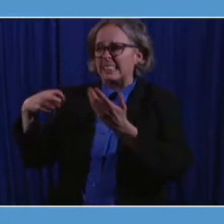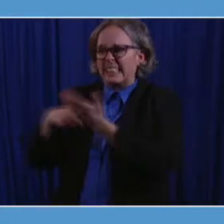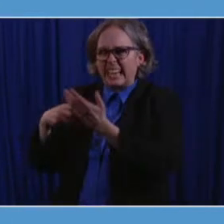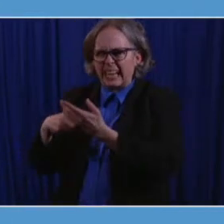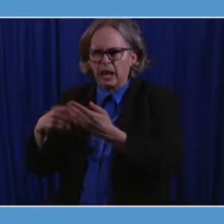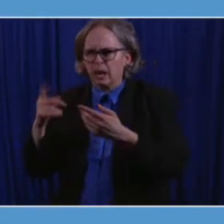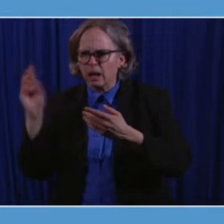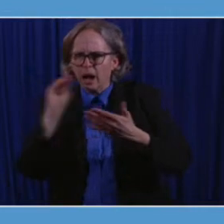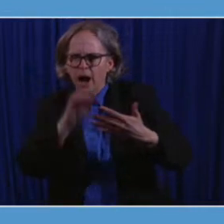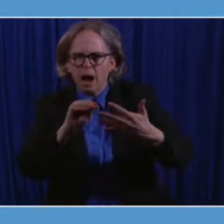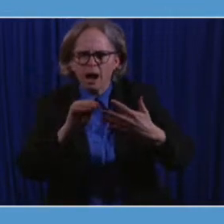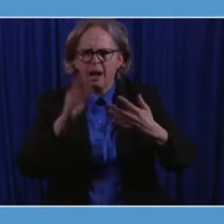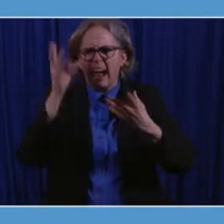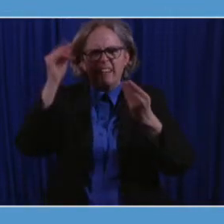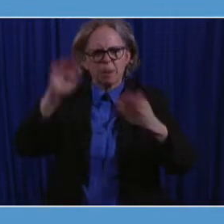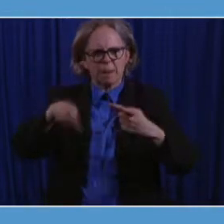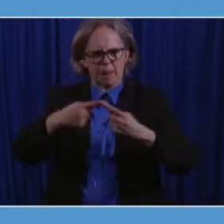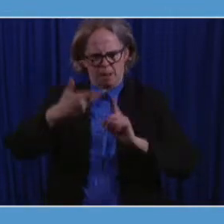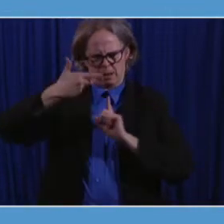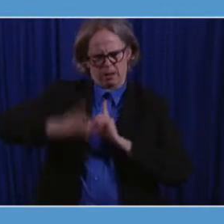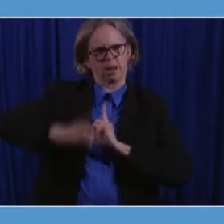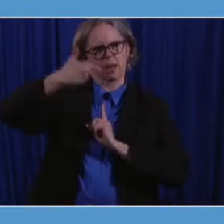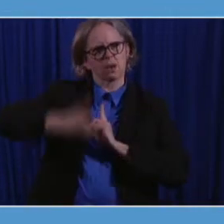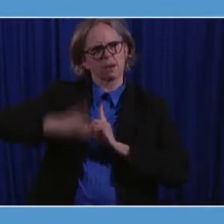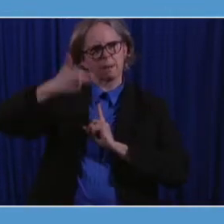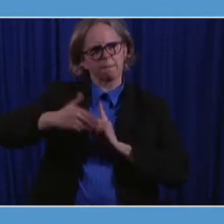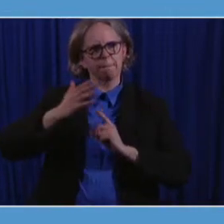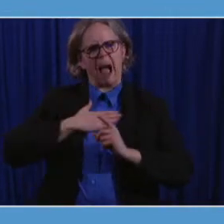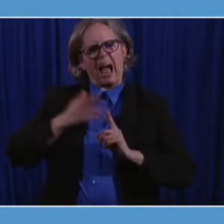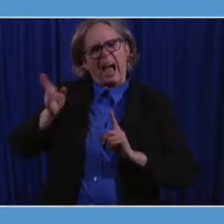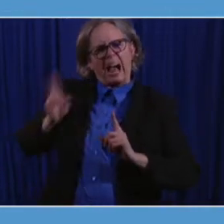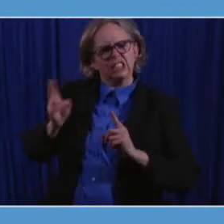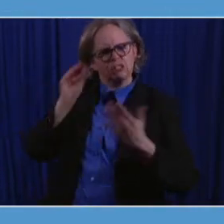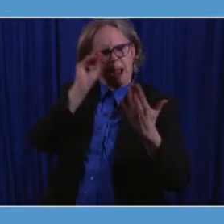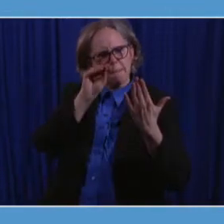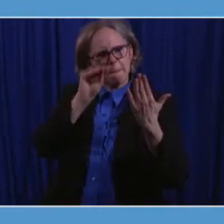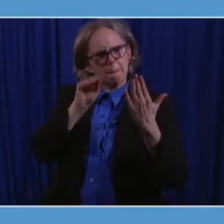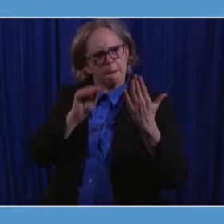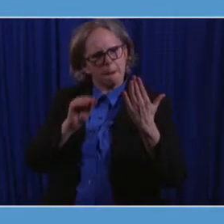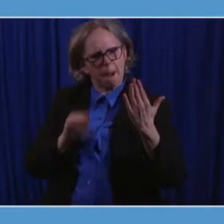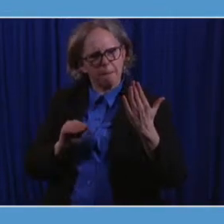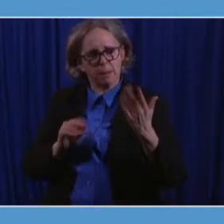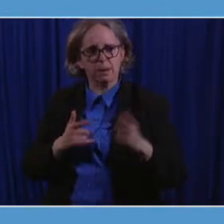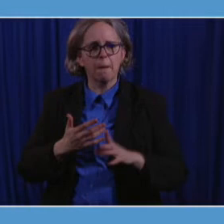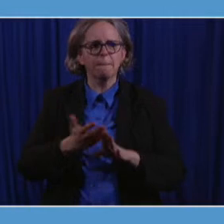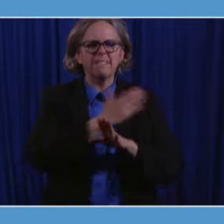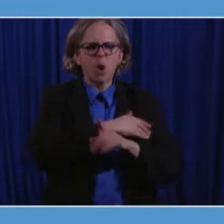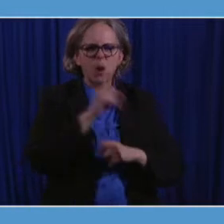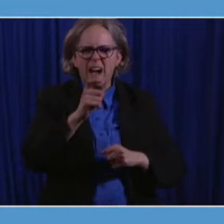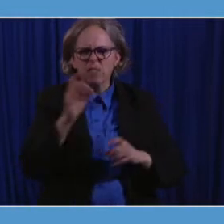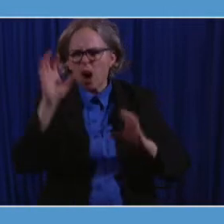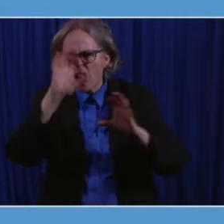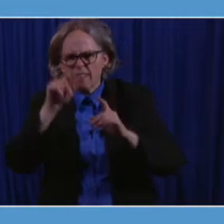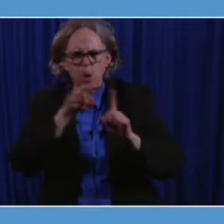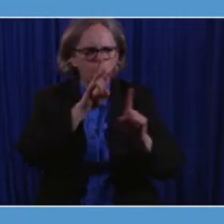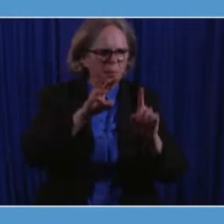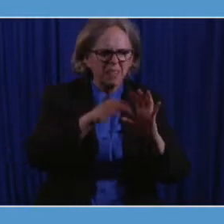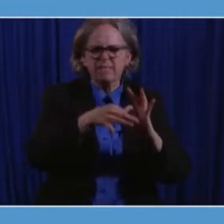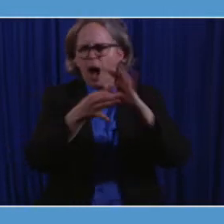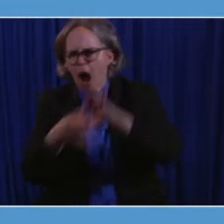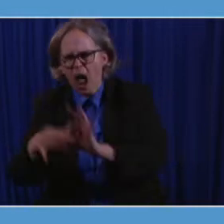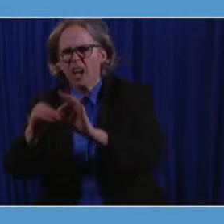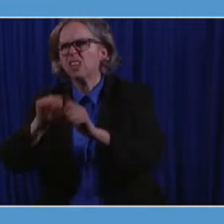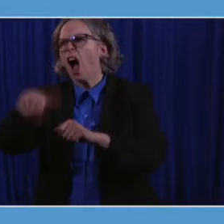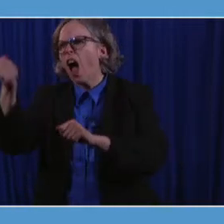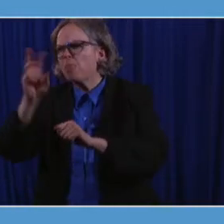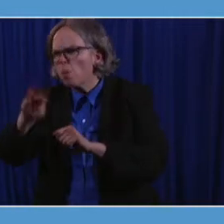that are personalized to you. Rather than having to search 10 different pages like you would have had to do it before, now we give you your own personalized